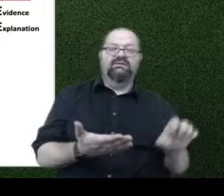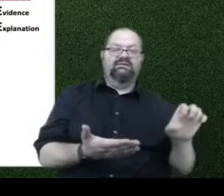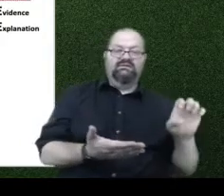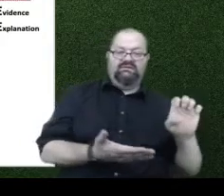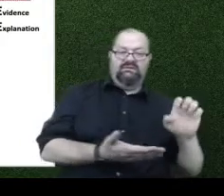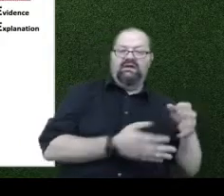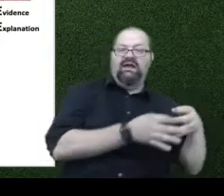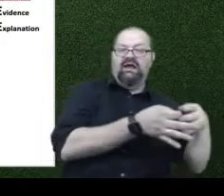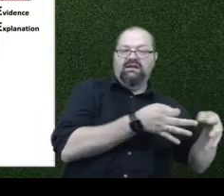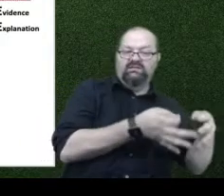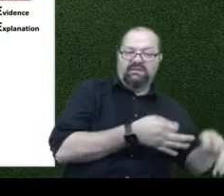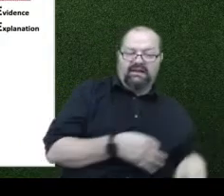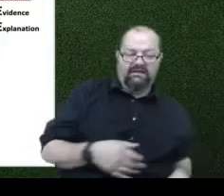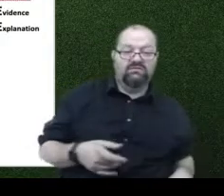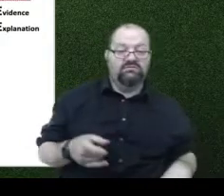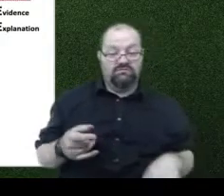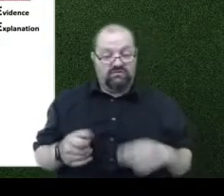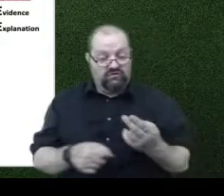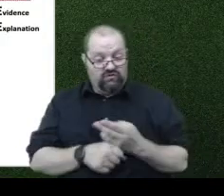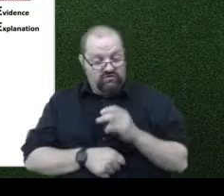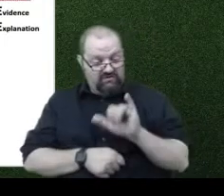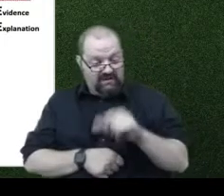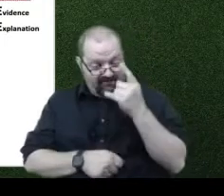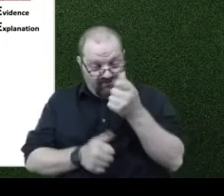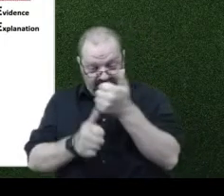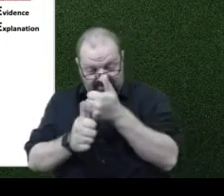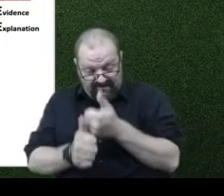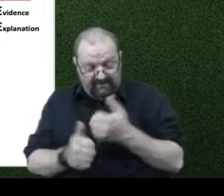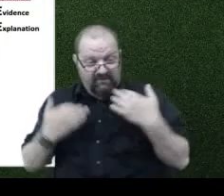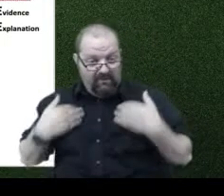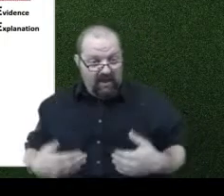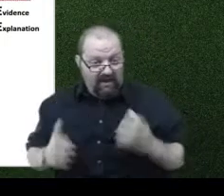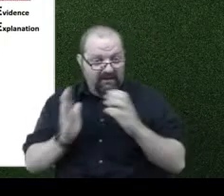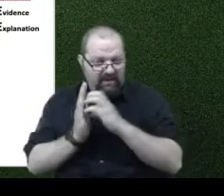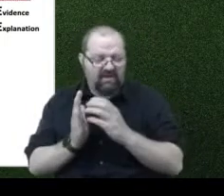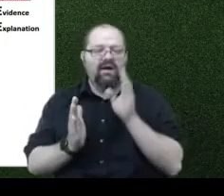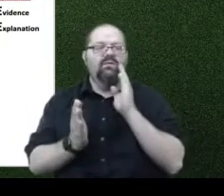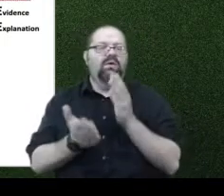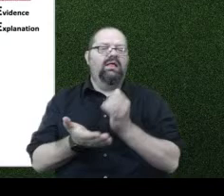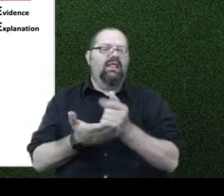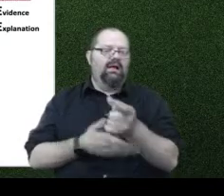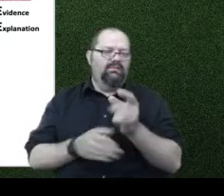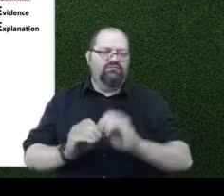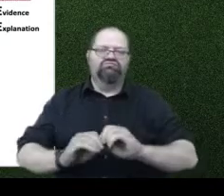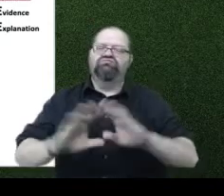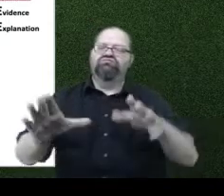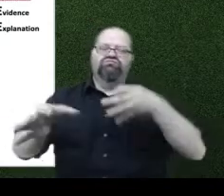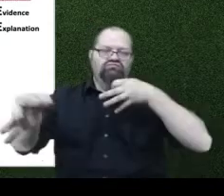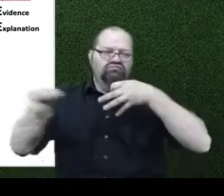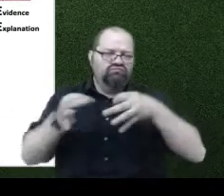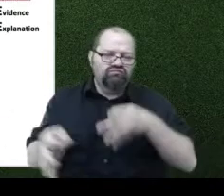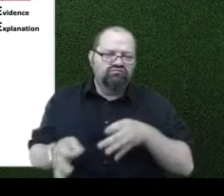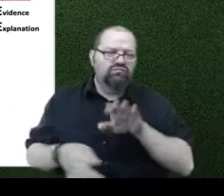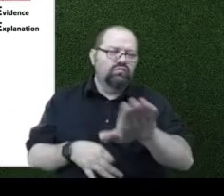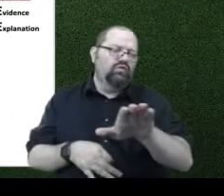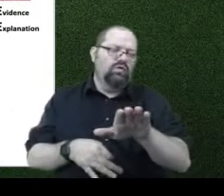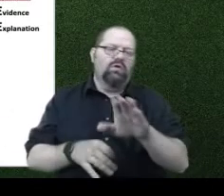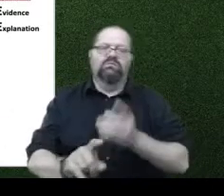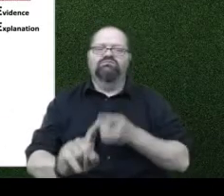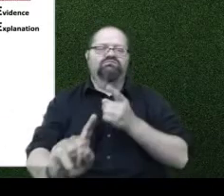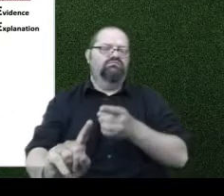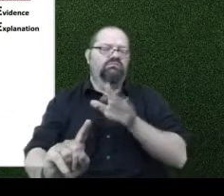Essay handout in the Resources tab of our Blackboard page, which explains this whole essay structure in a bit more detail.